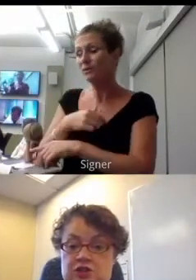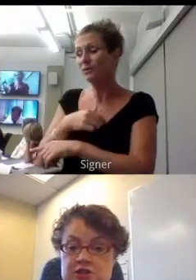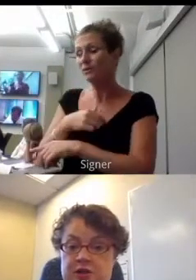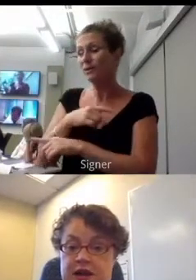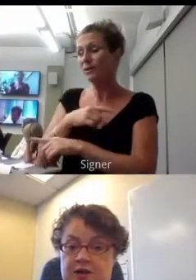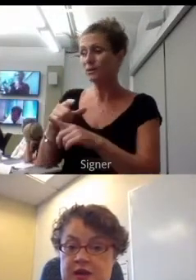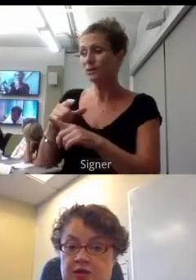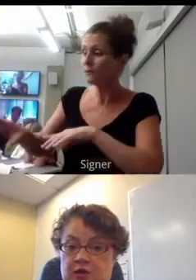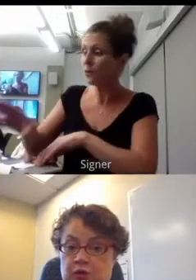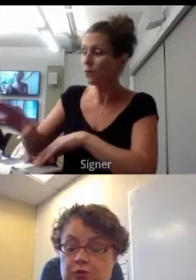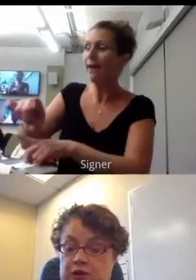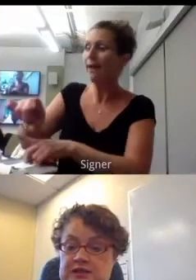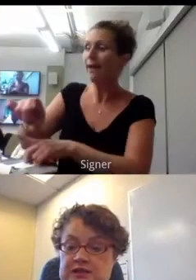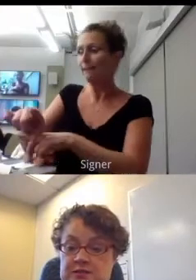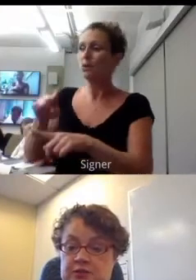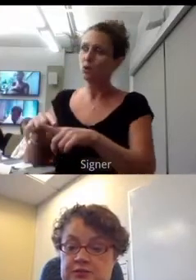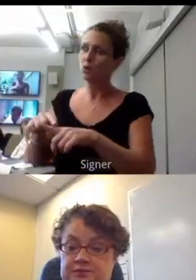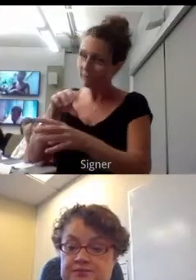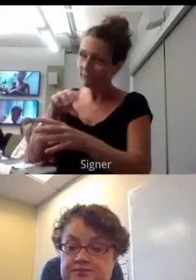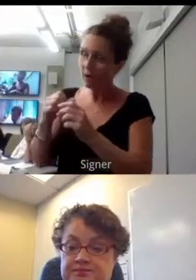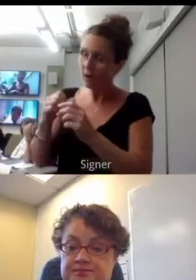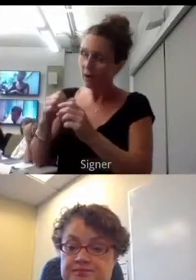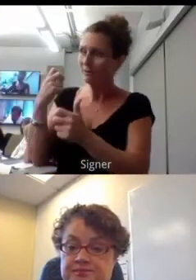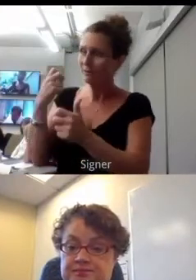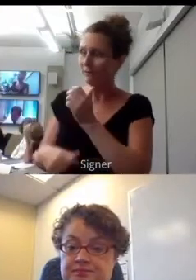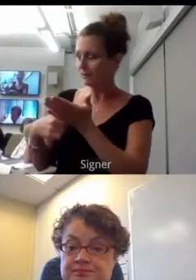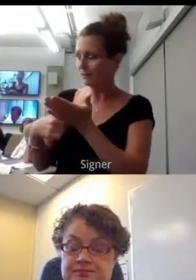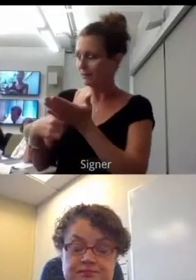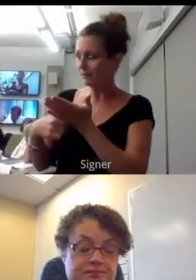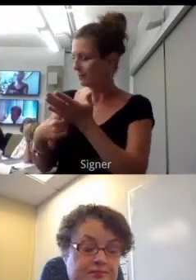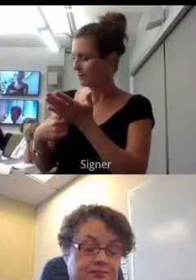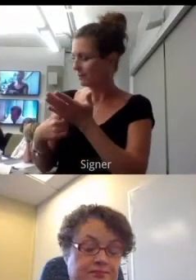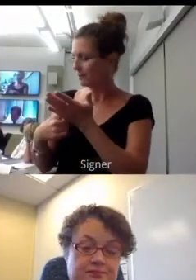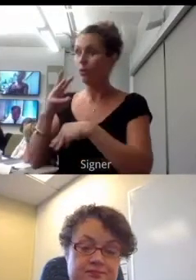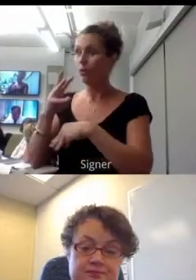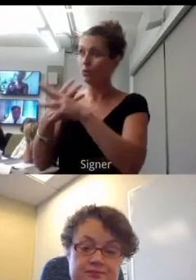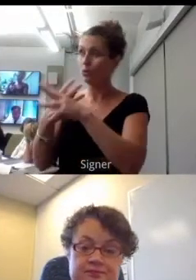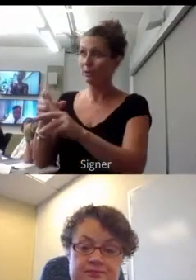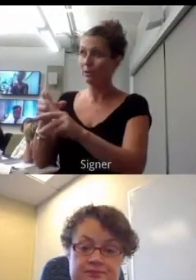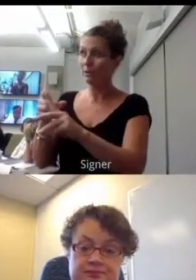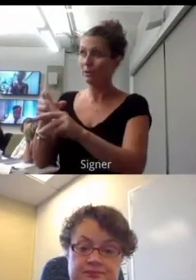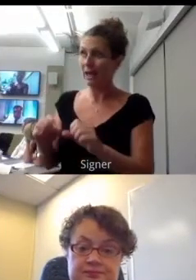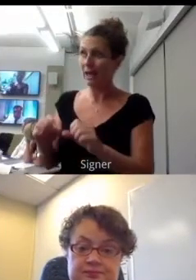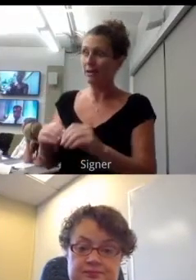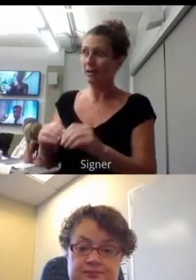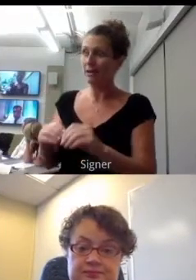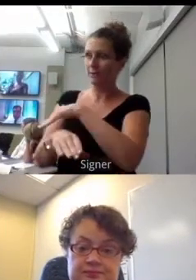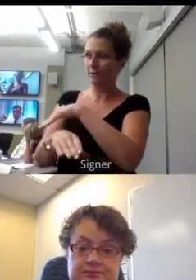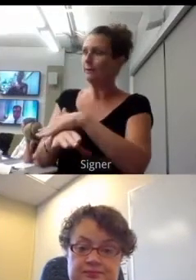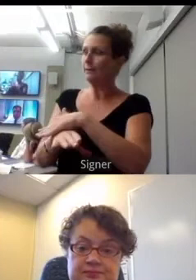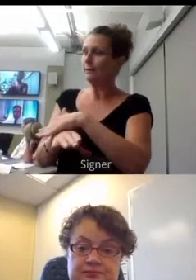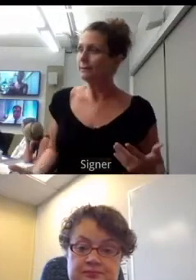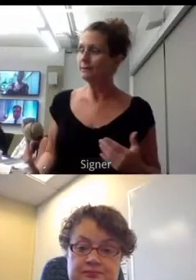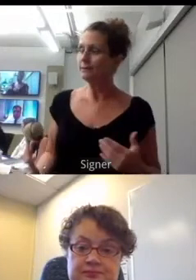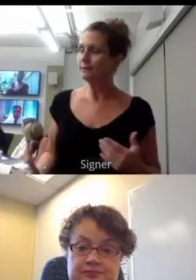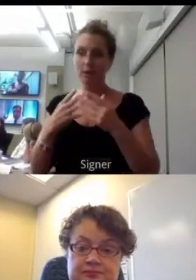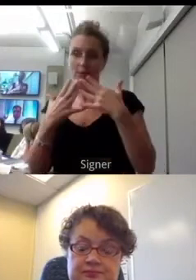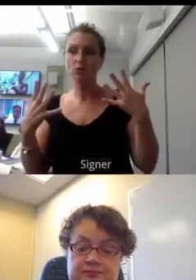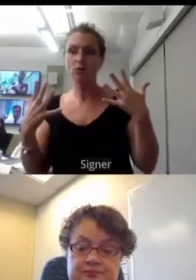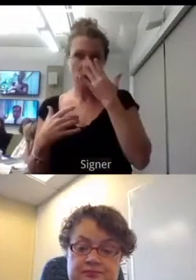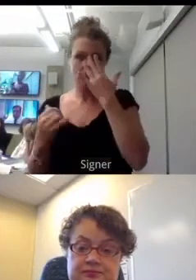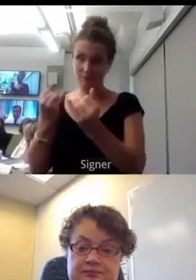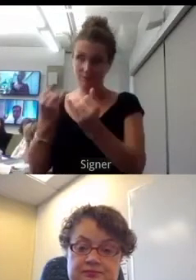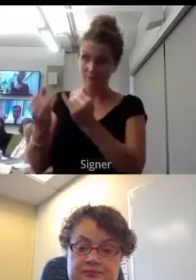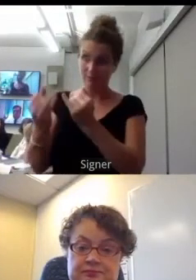to make the world more accessible. Okay, thank you very much. And finally, before we go to Minister Qualtrough,